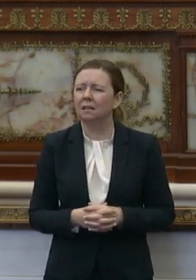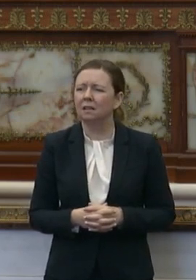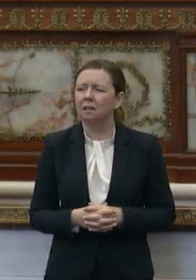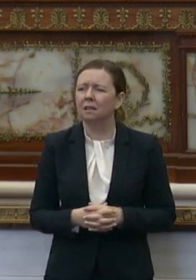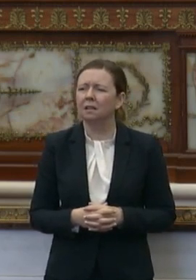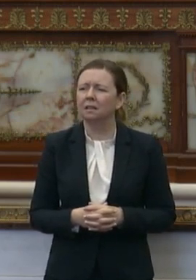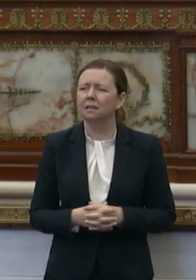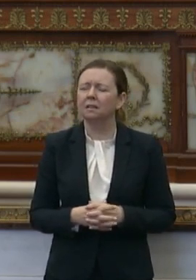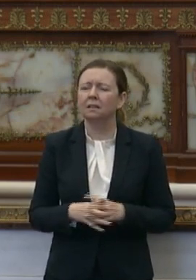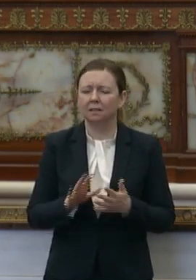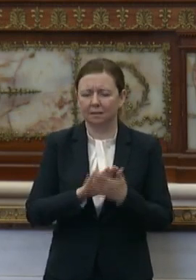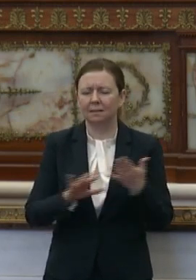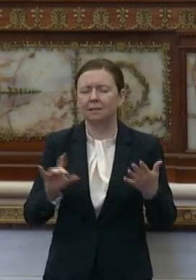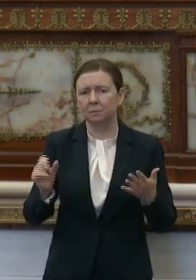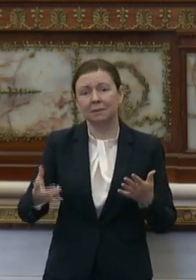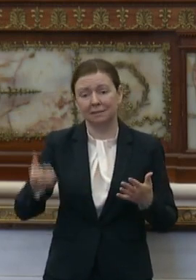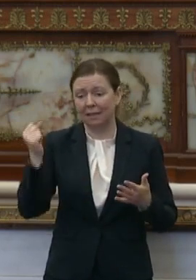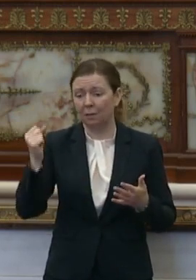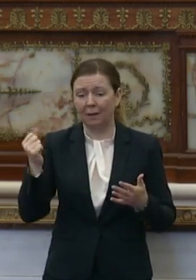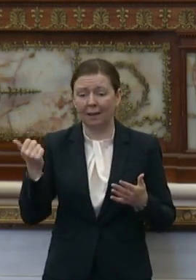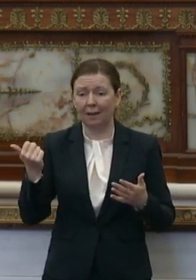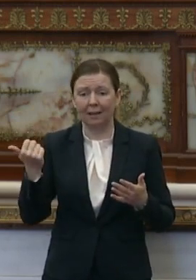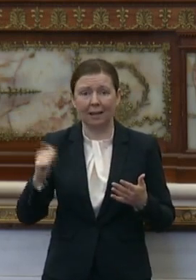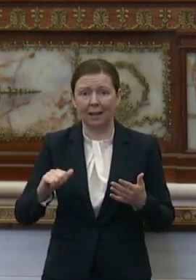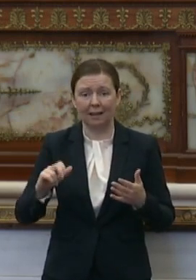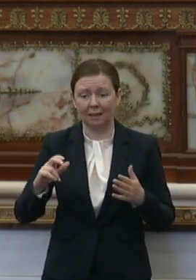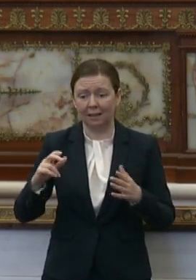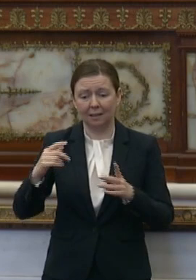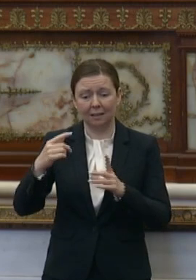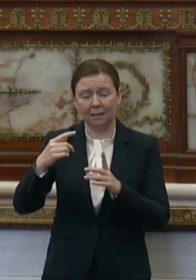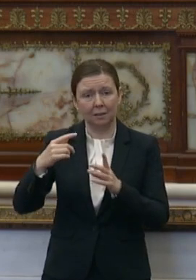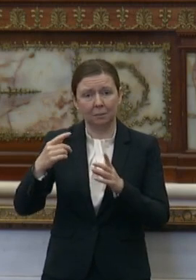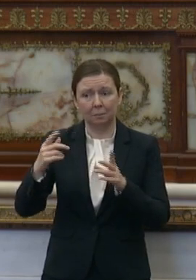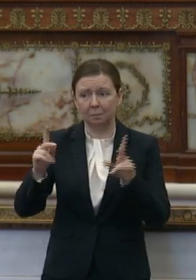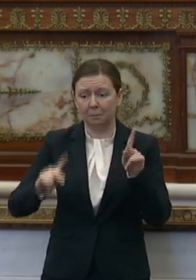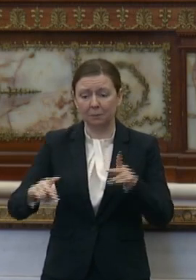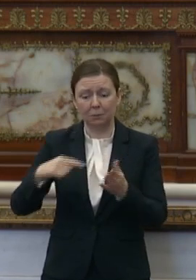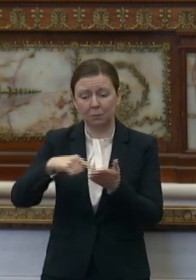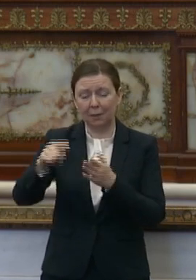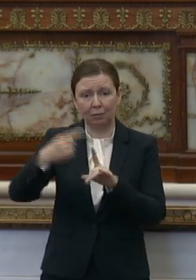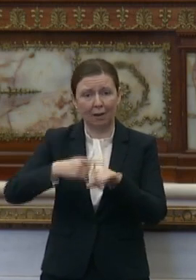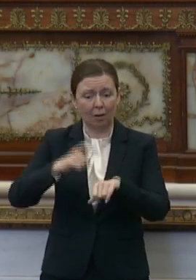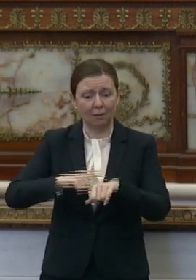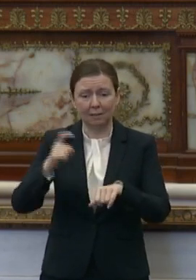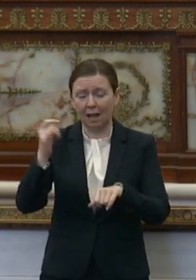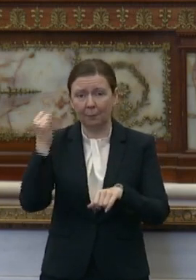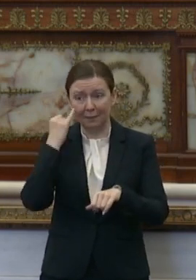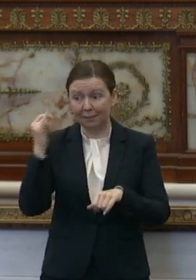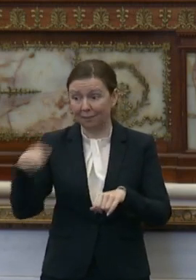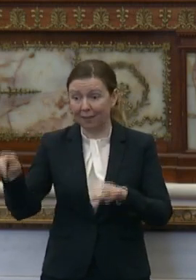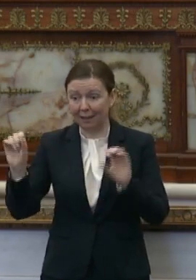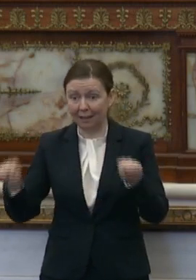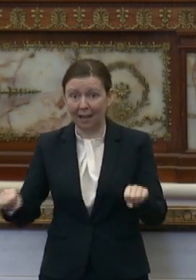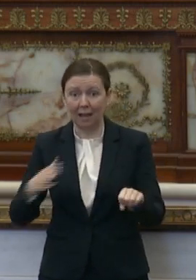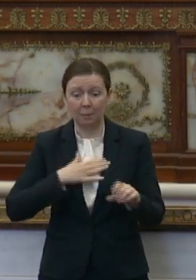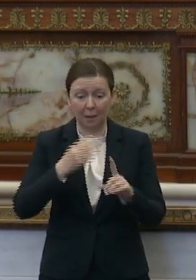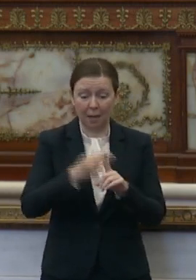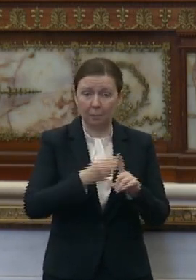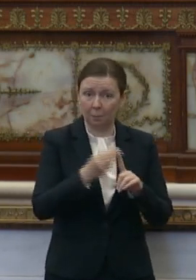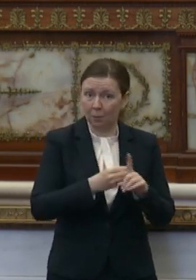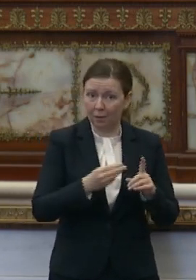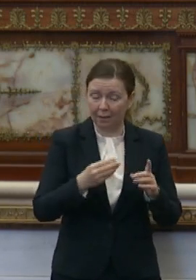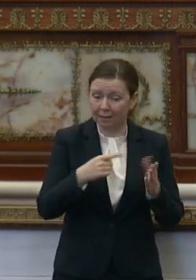Yes, sir. Yes, these bills take away any incentive for tenants to pay rent on time, even if they can. My mortgage payment, taxes, utilities, and repair